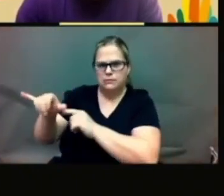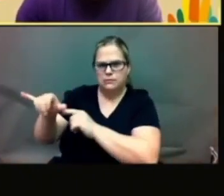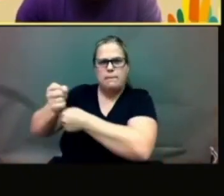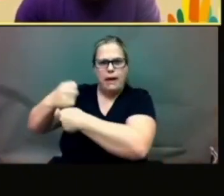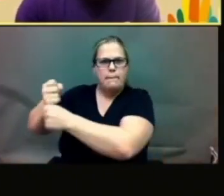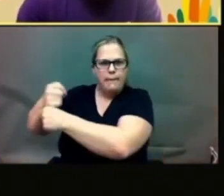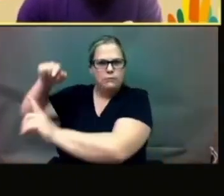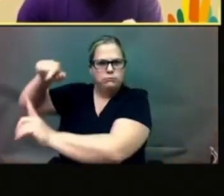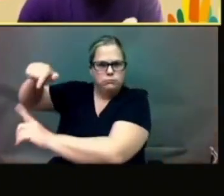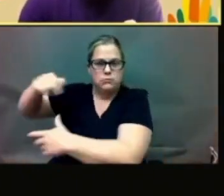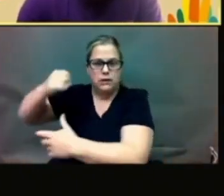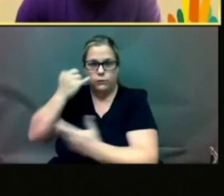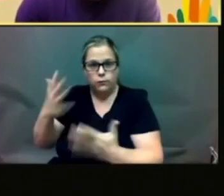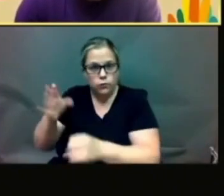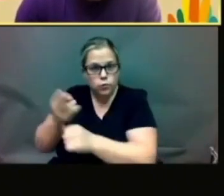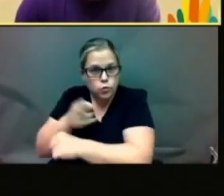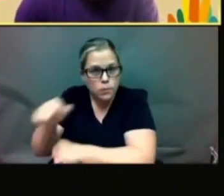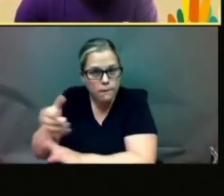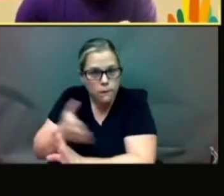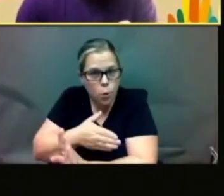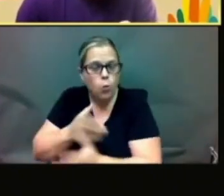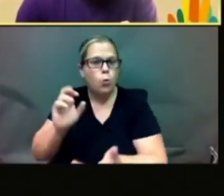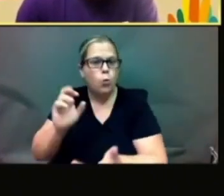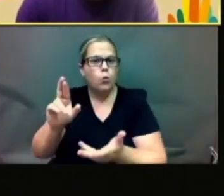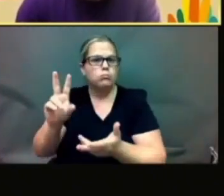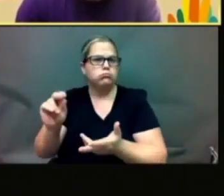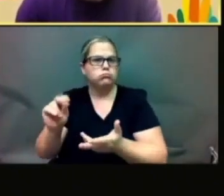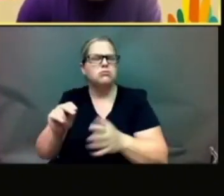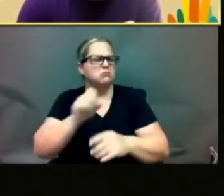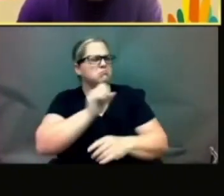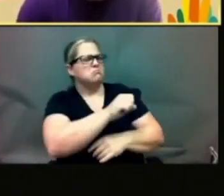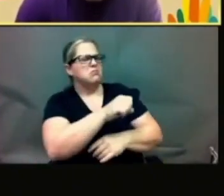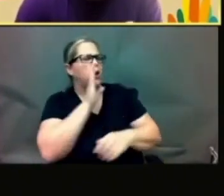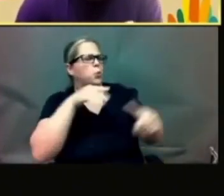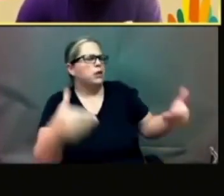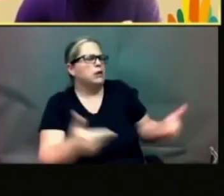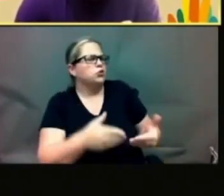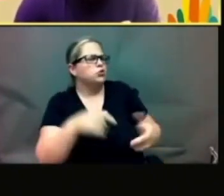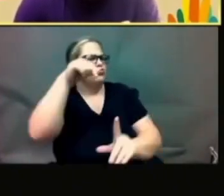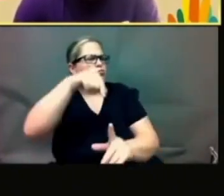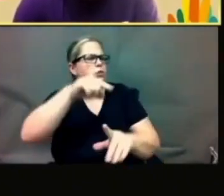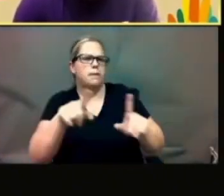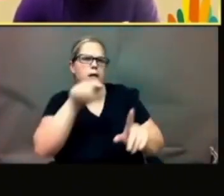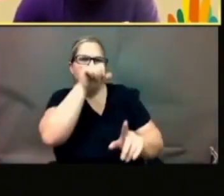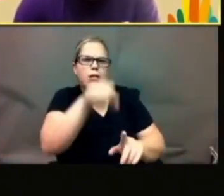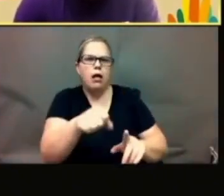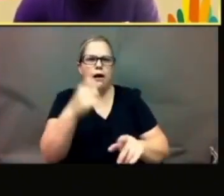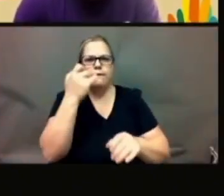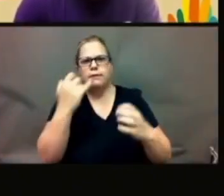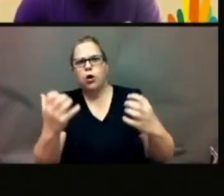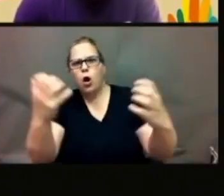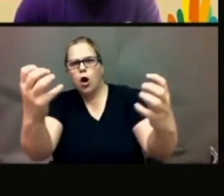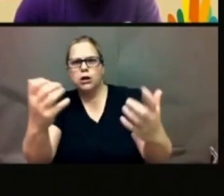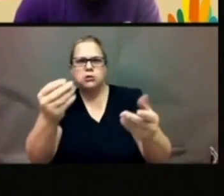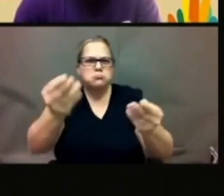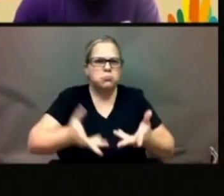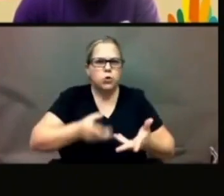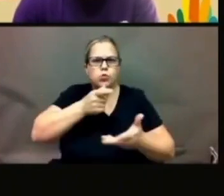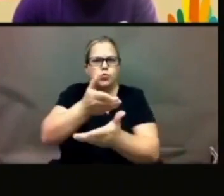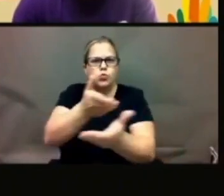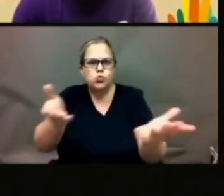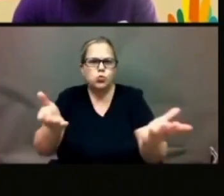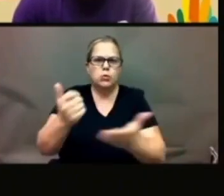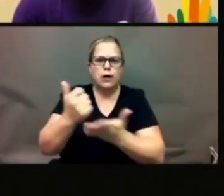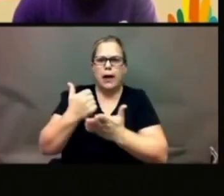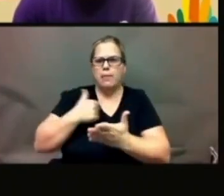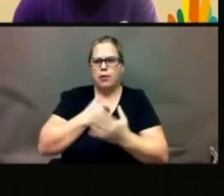Oh yes, we'll give an intro, but we'd love to learn about our audience. Yeah, so I'm seeing